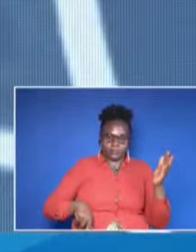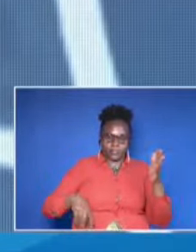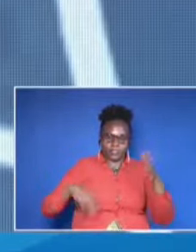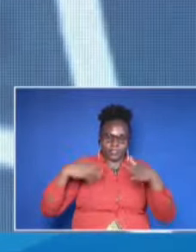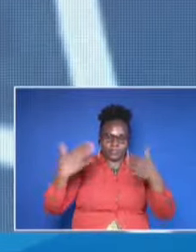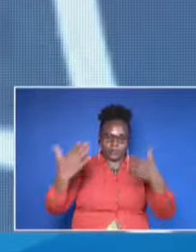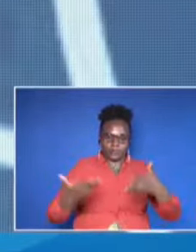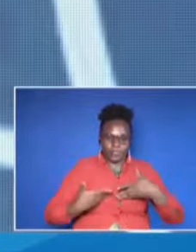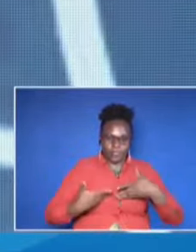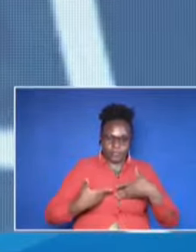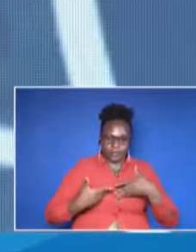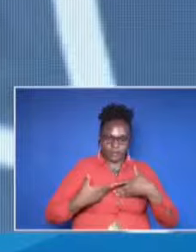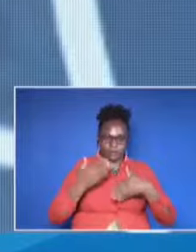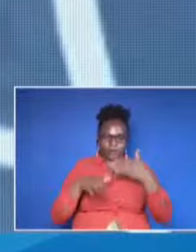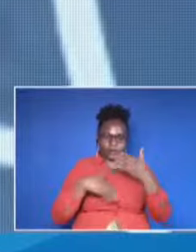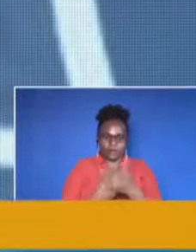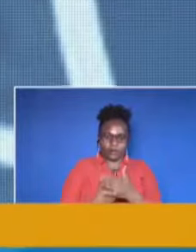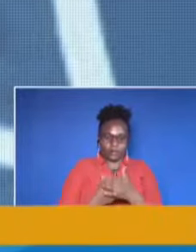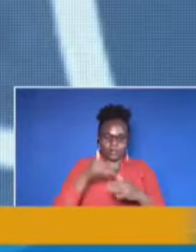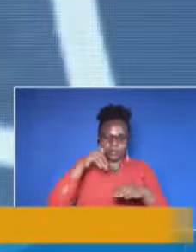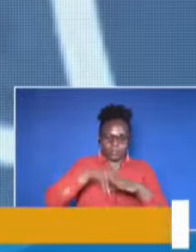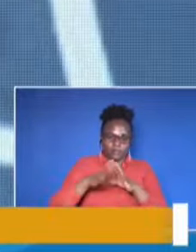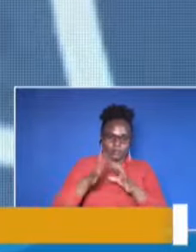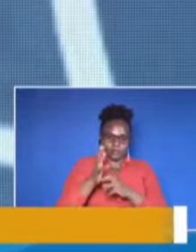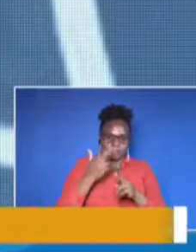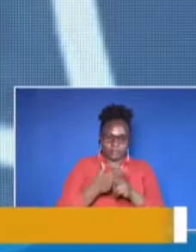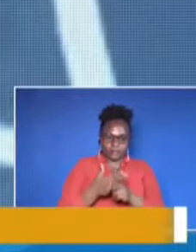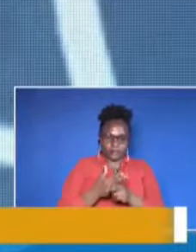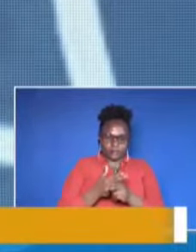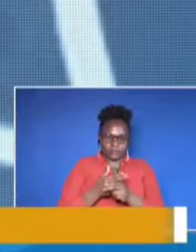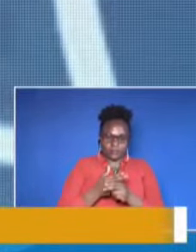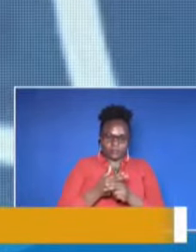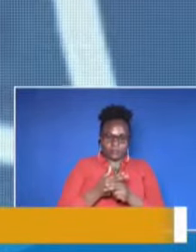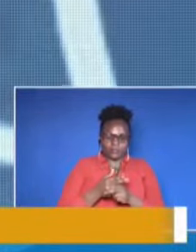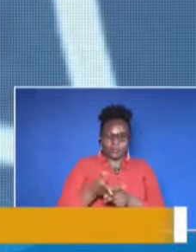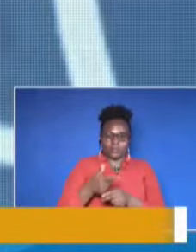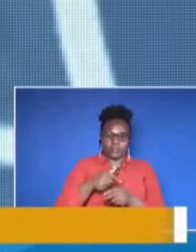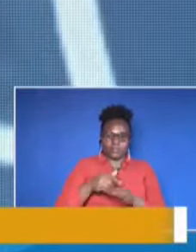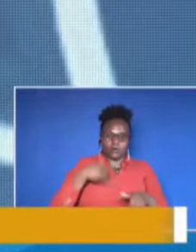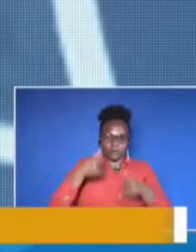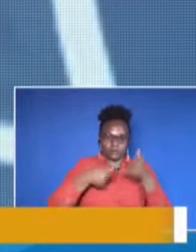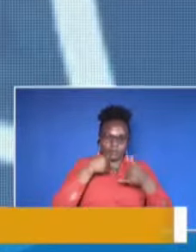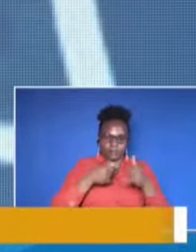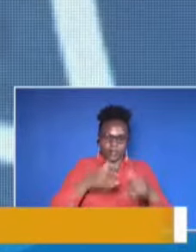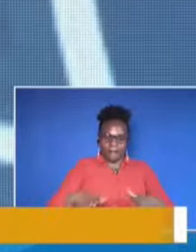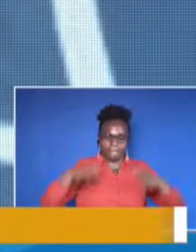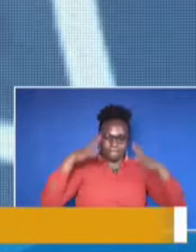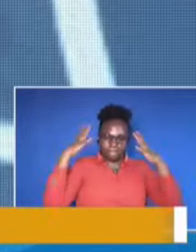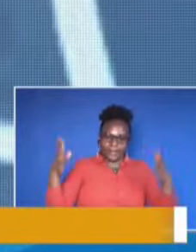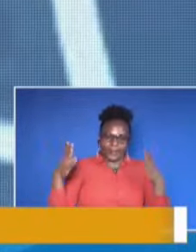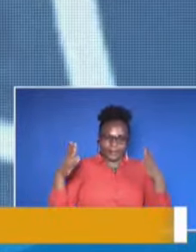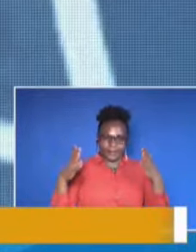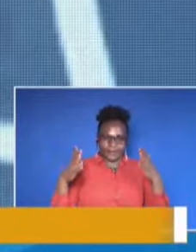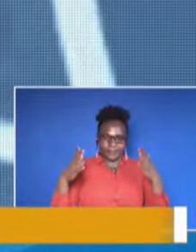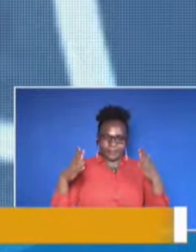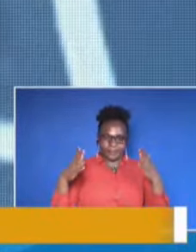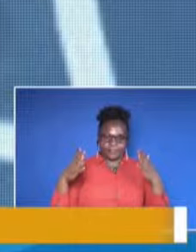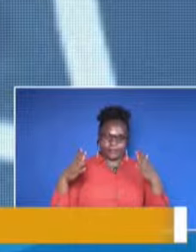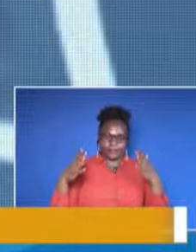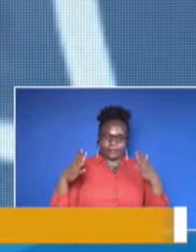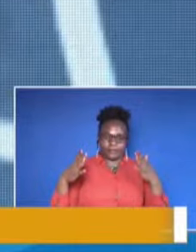Lord welcome in Jesus name we are very